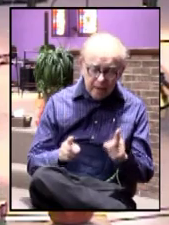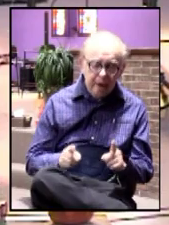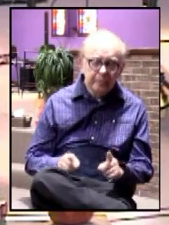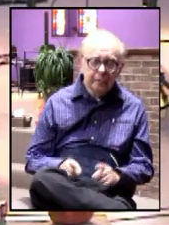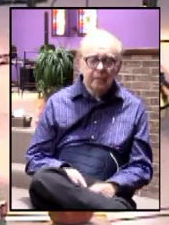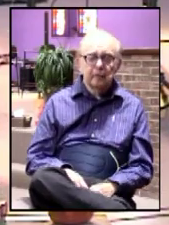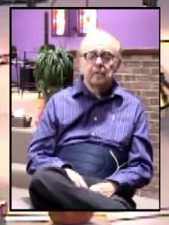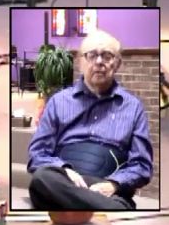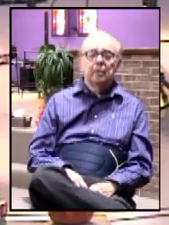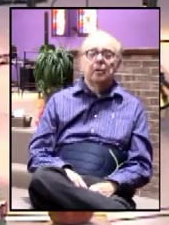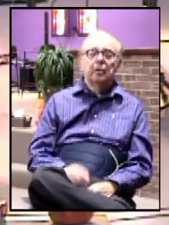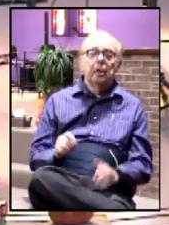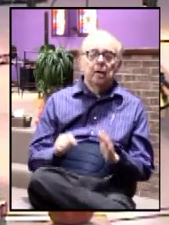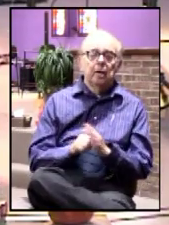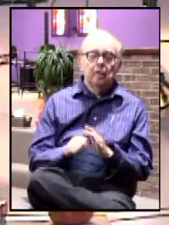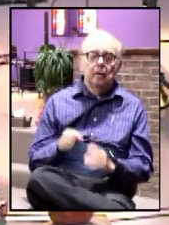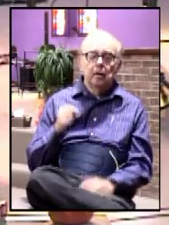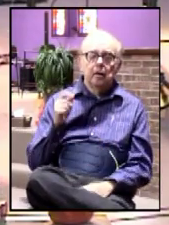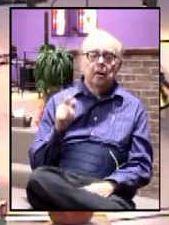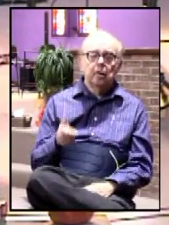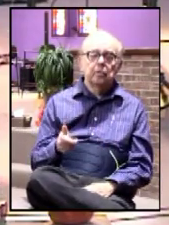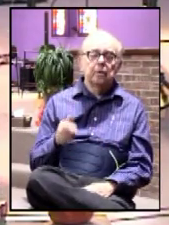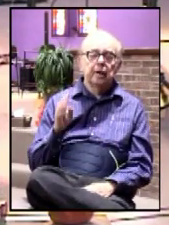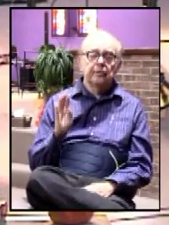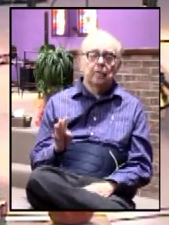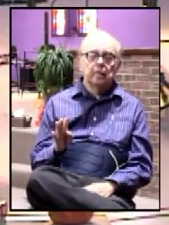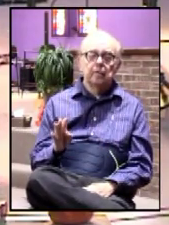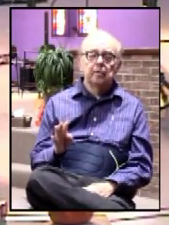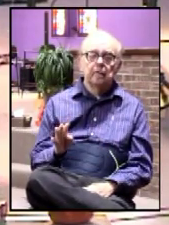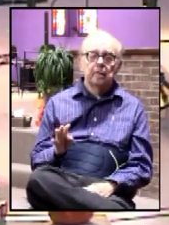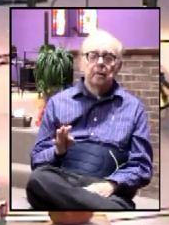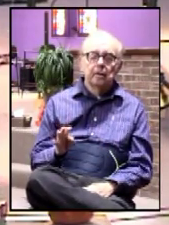to happen. Verse number 24.